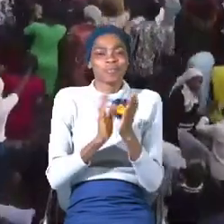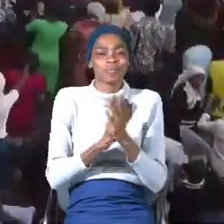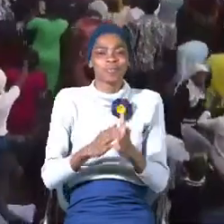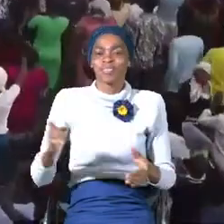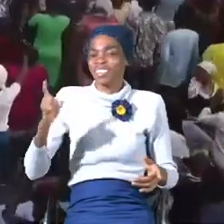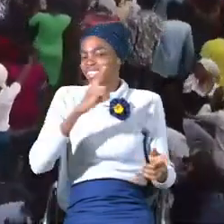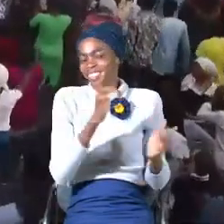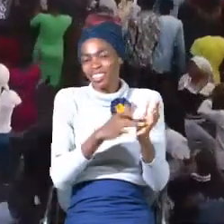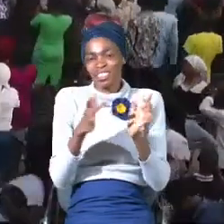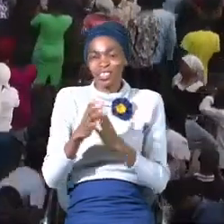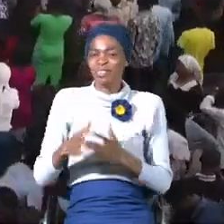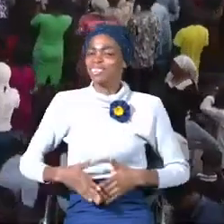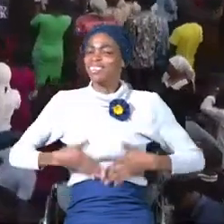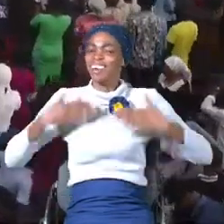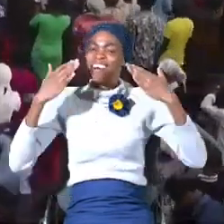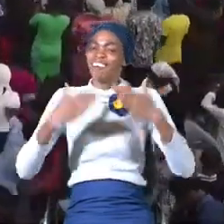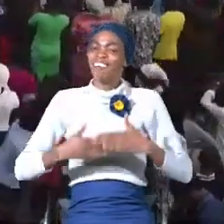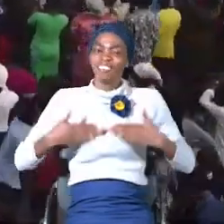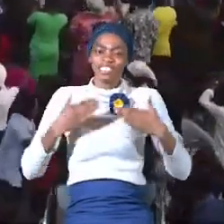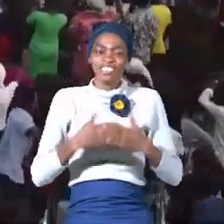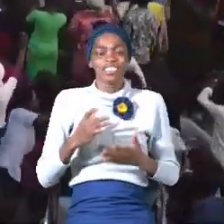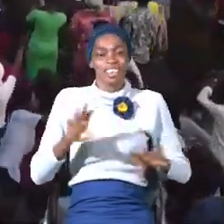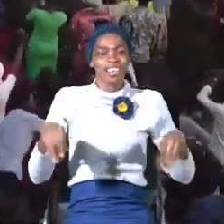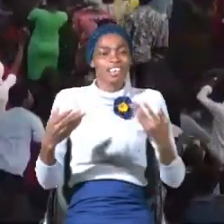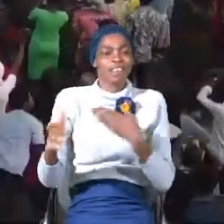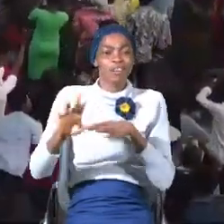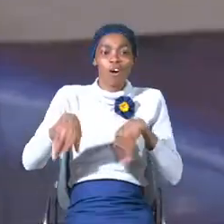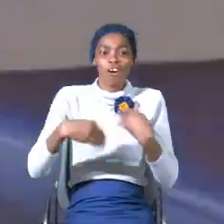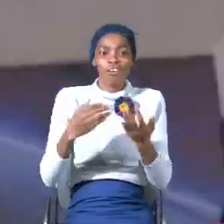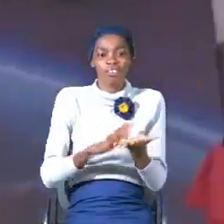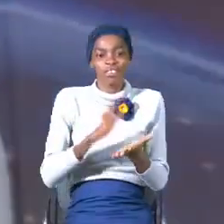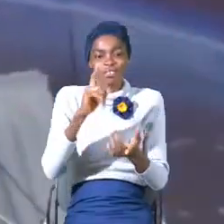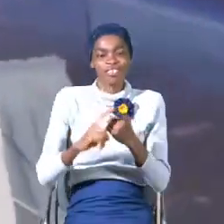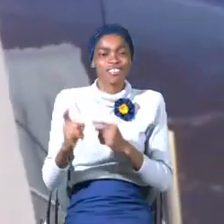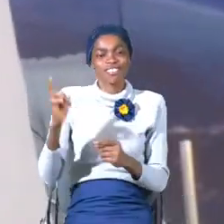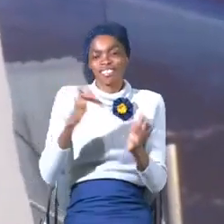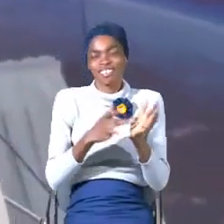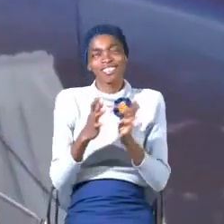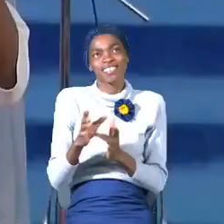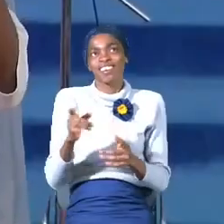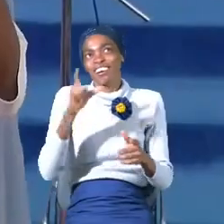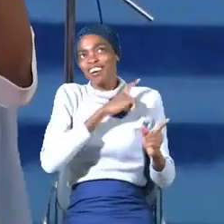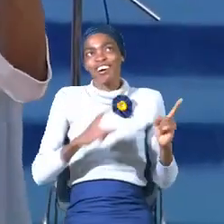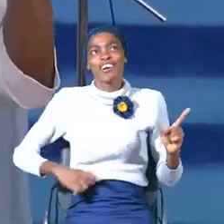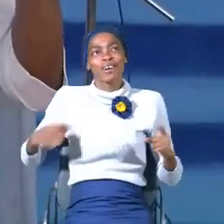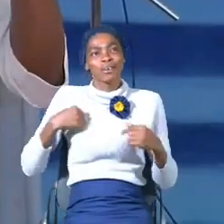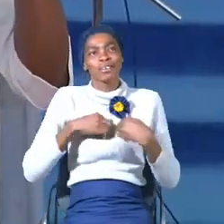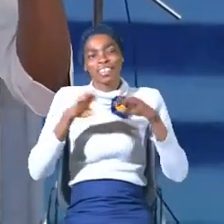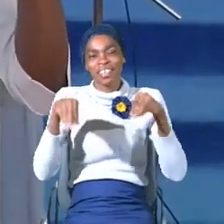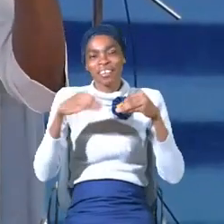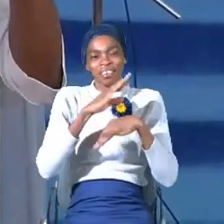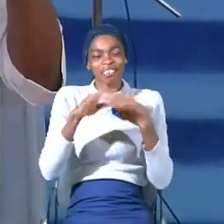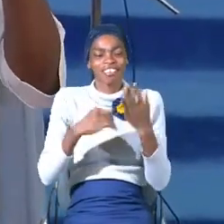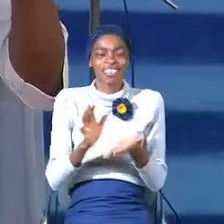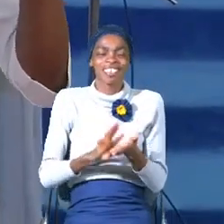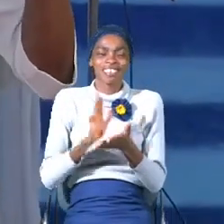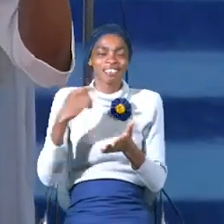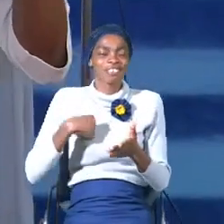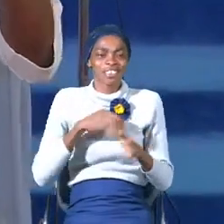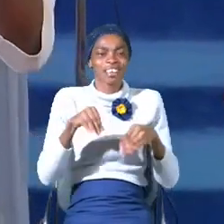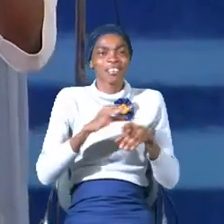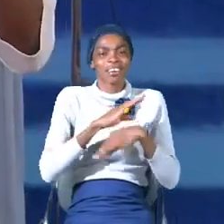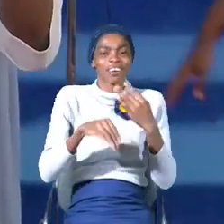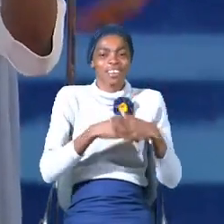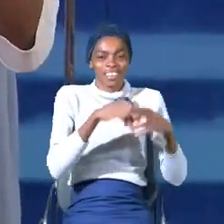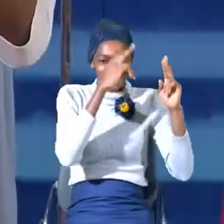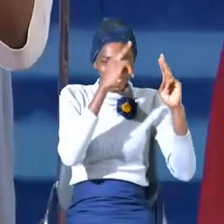Somebody return all the glory to Jesus. So we give you all the glory. So we give you all the honor.